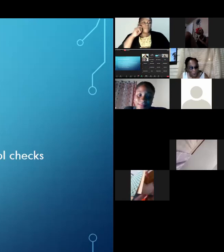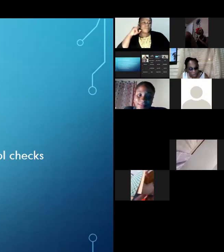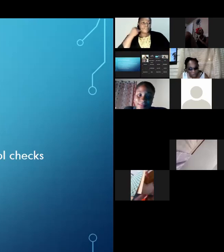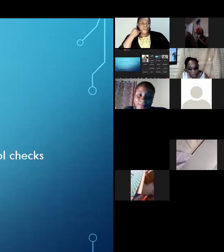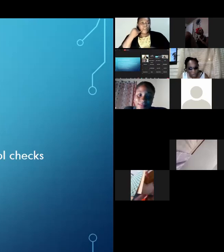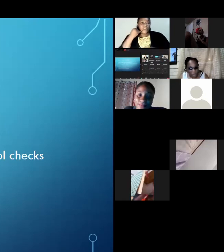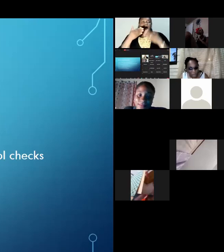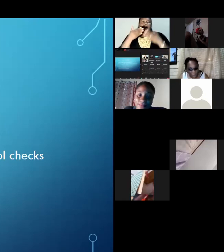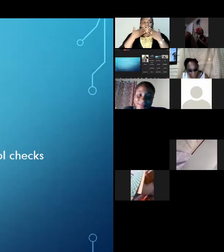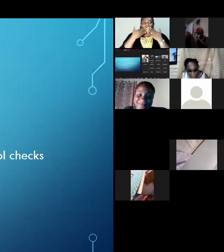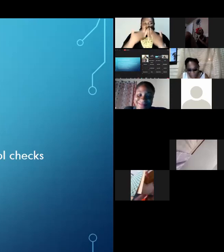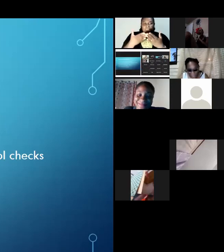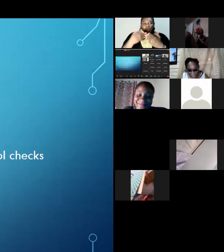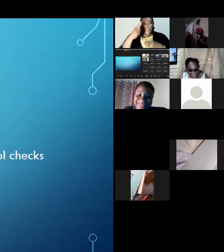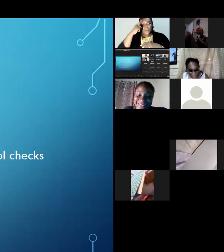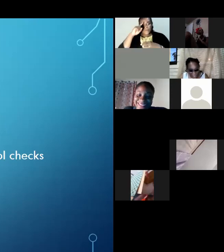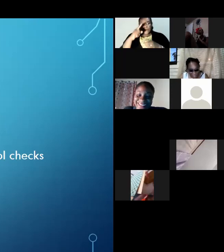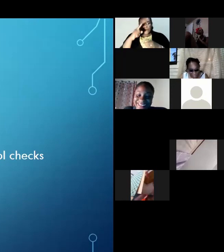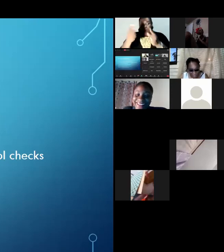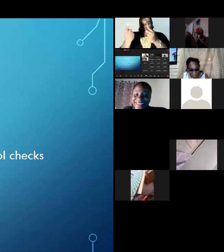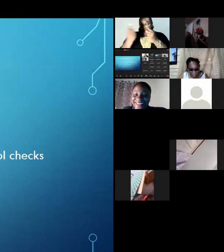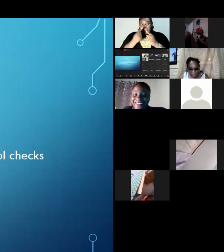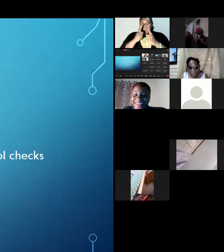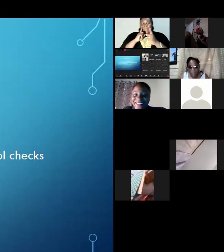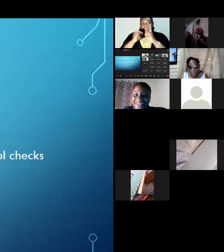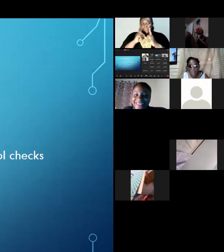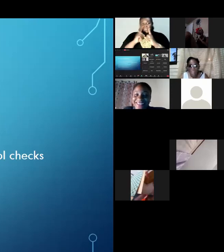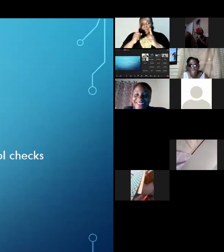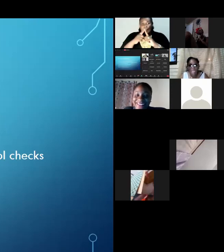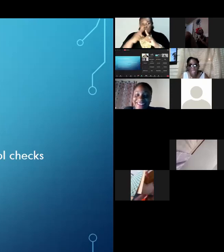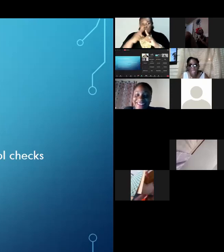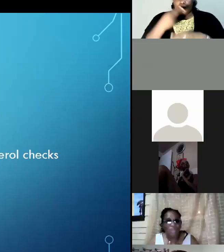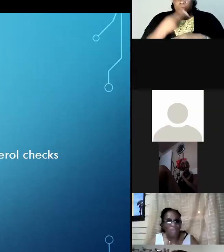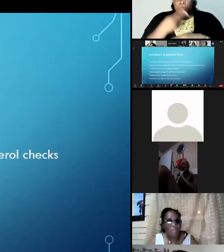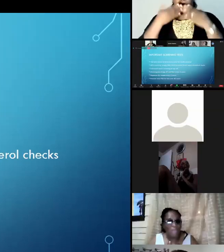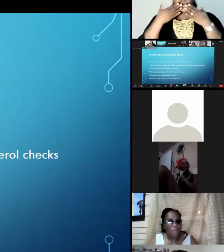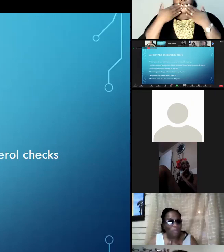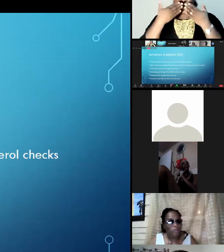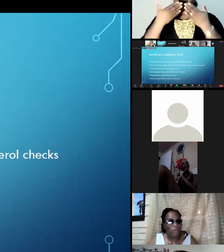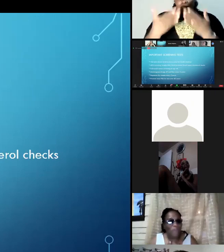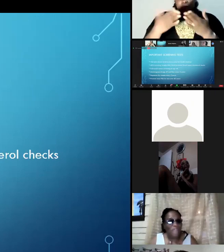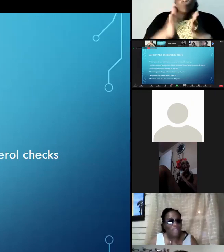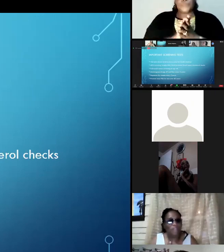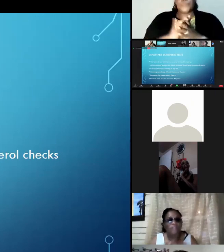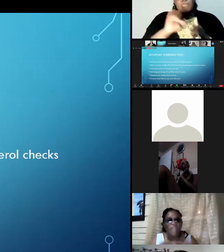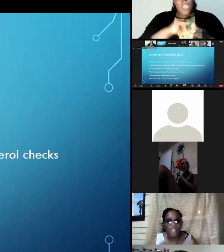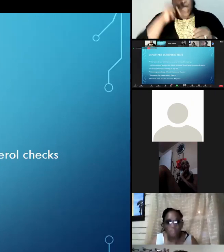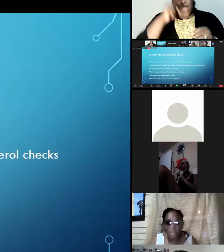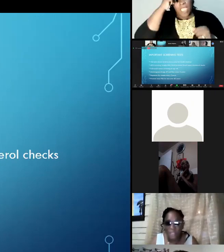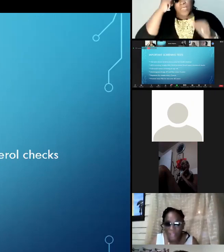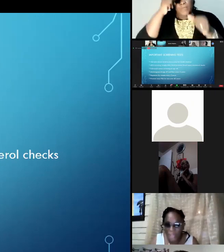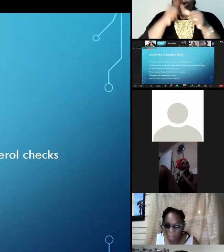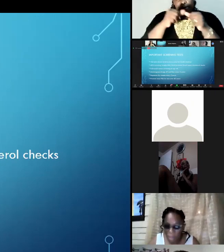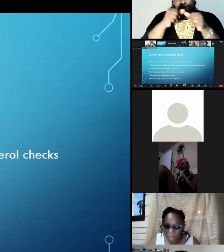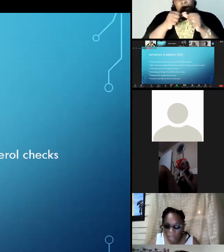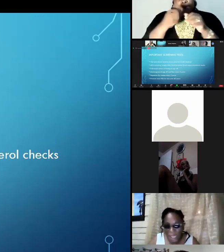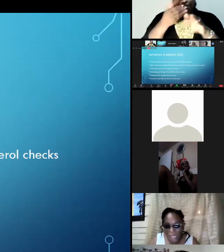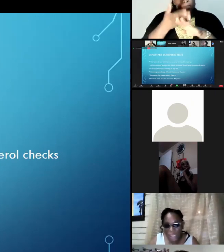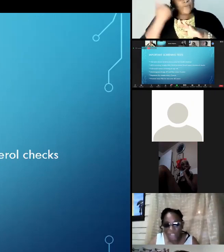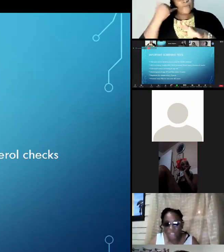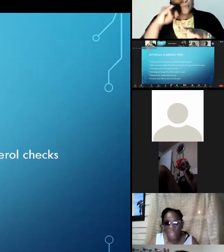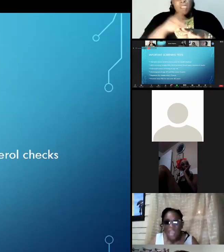my offer without hesitation. I remember before I could finish my